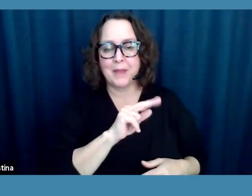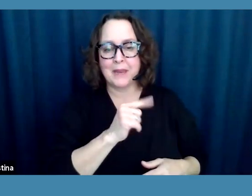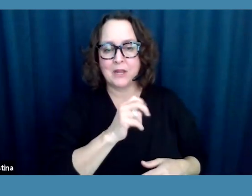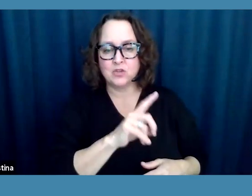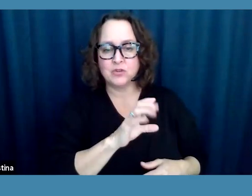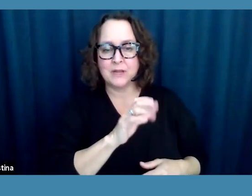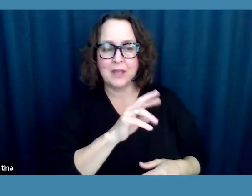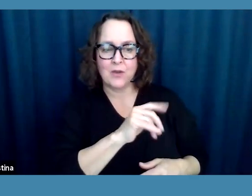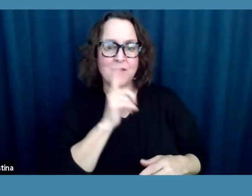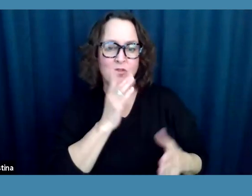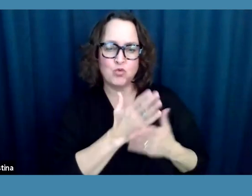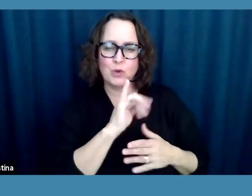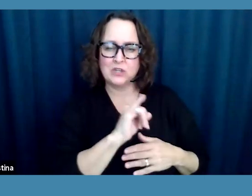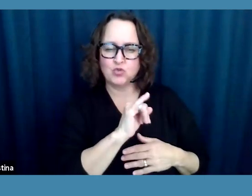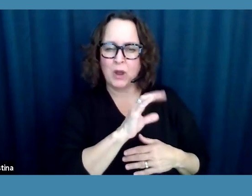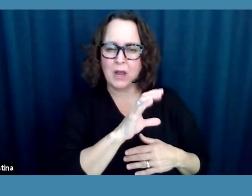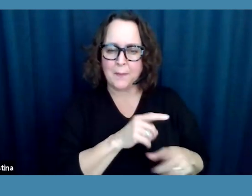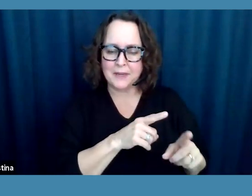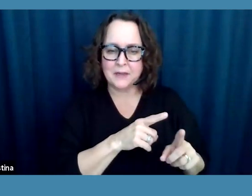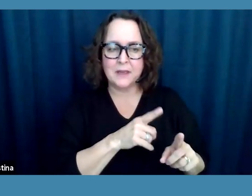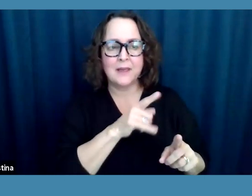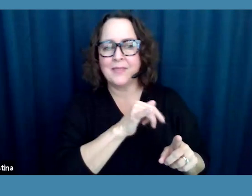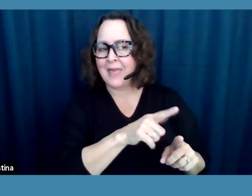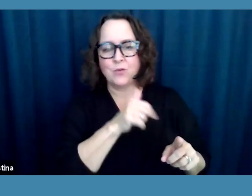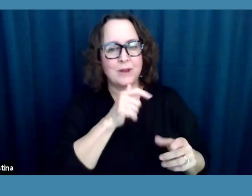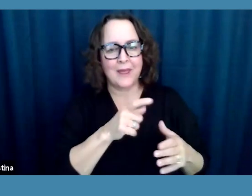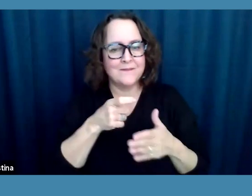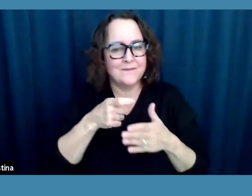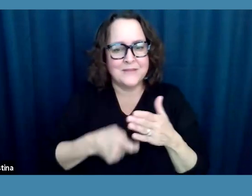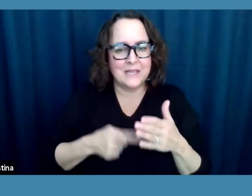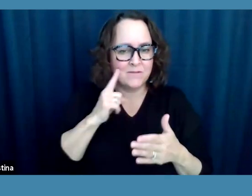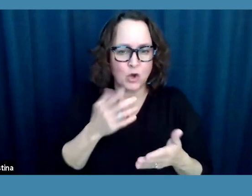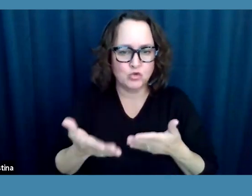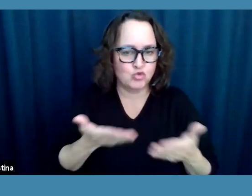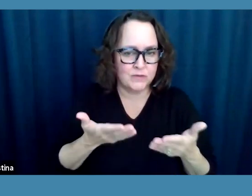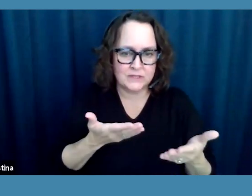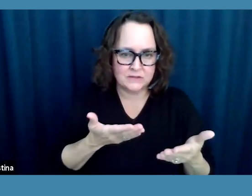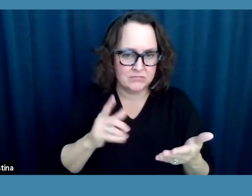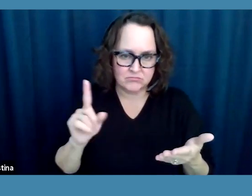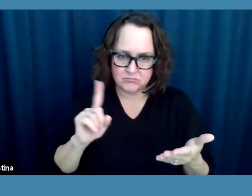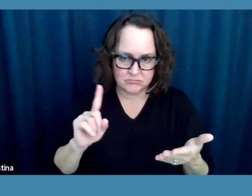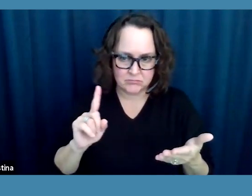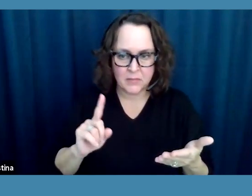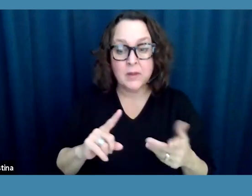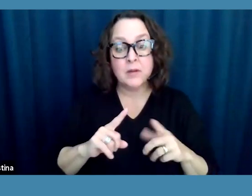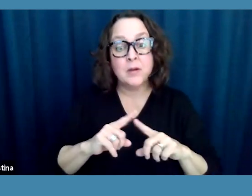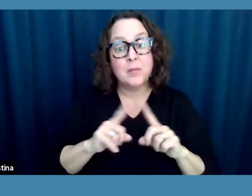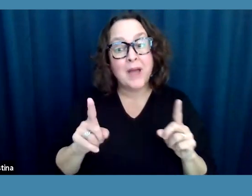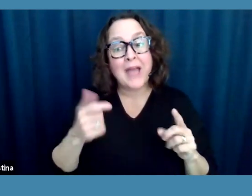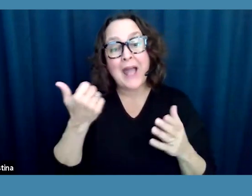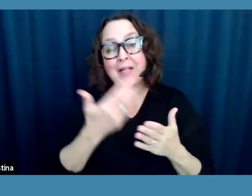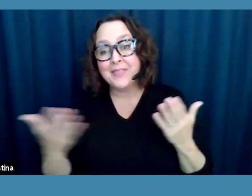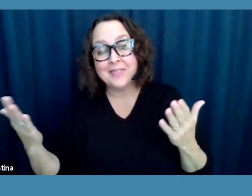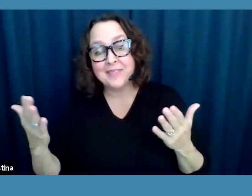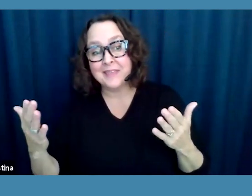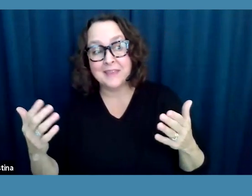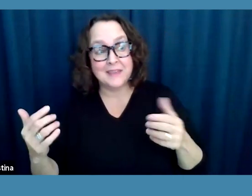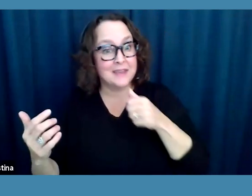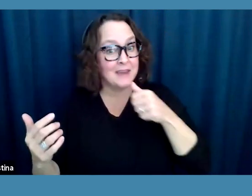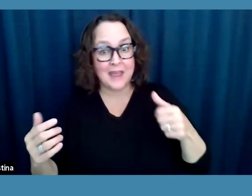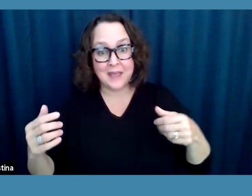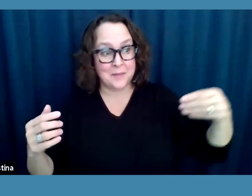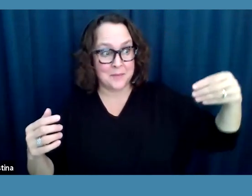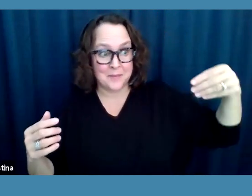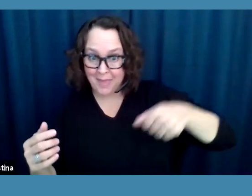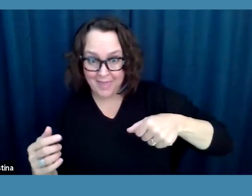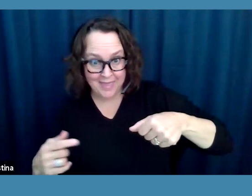for service for your long-term care services. But for anything that's not covered by long-term